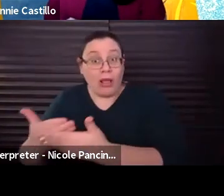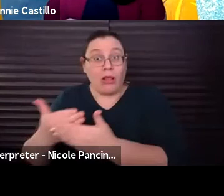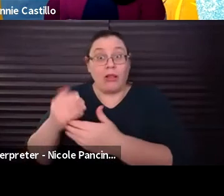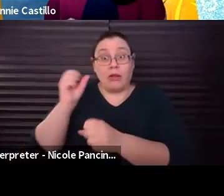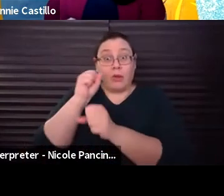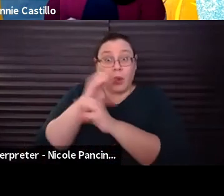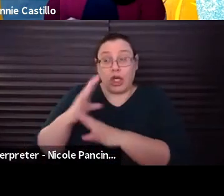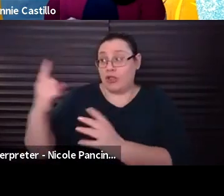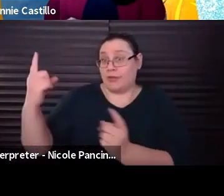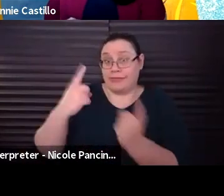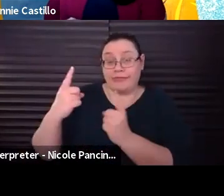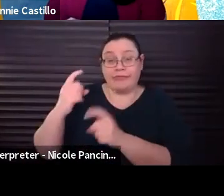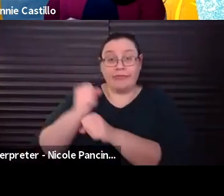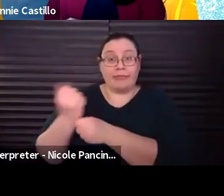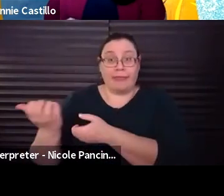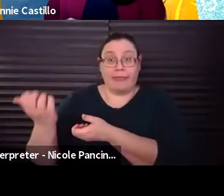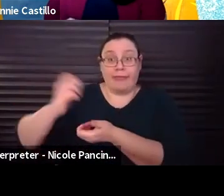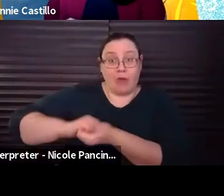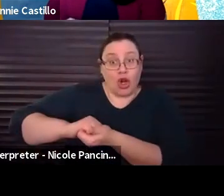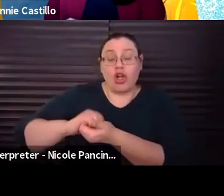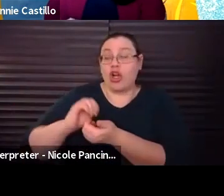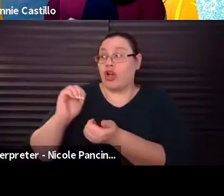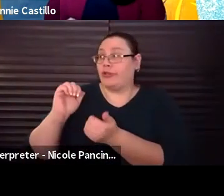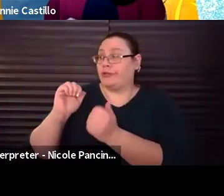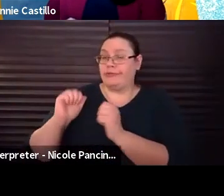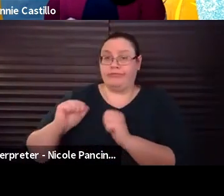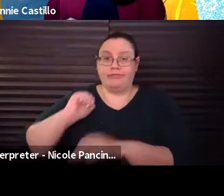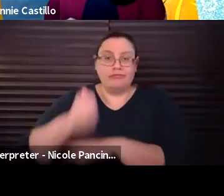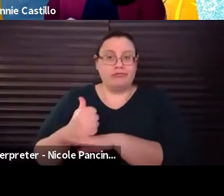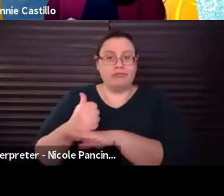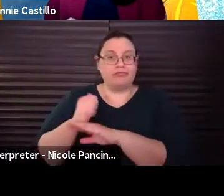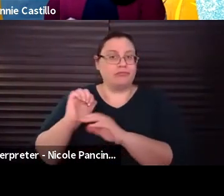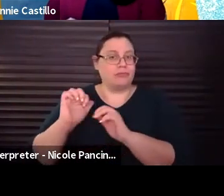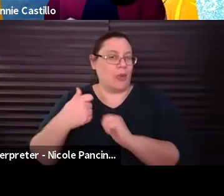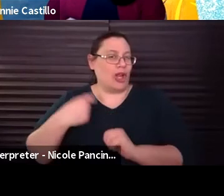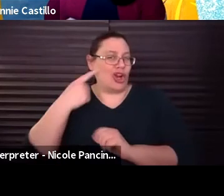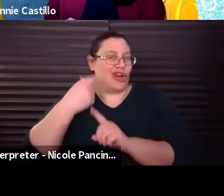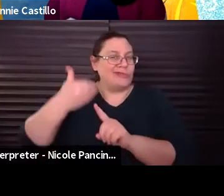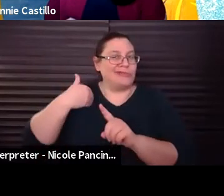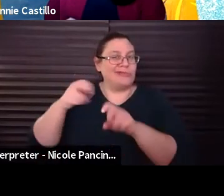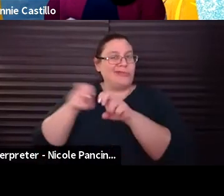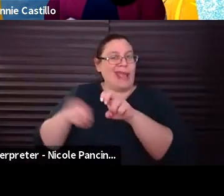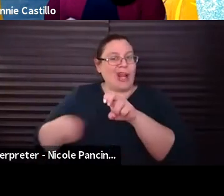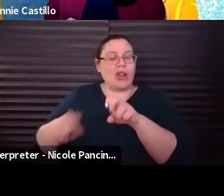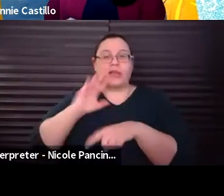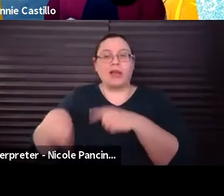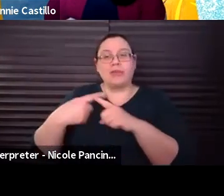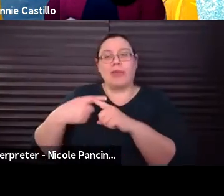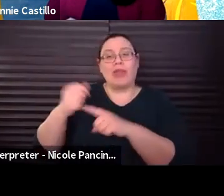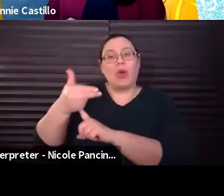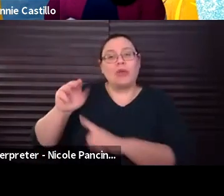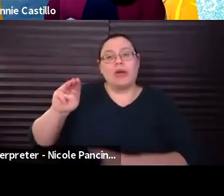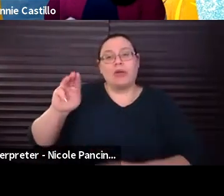table in partnership to implement, as we heard in the previous panel, I talked about Marriott, you know, and